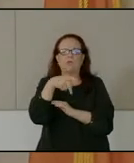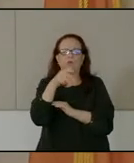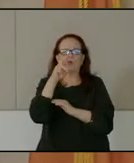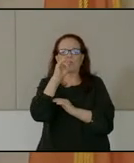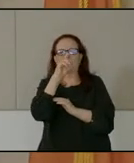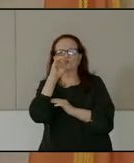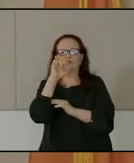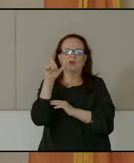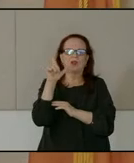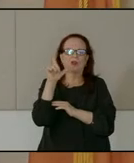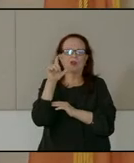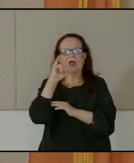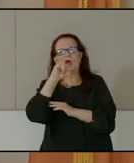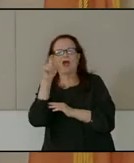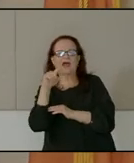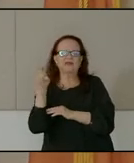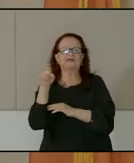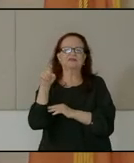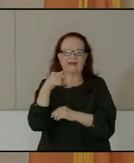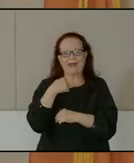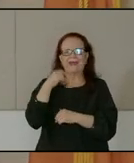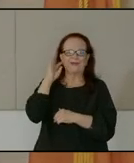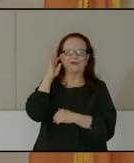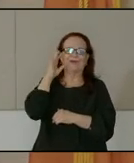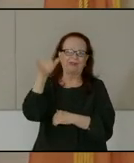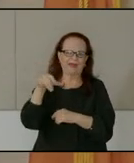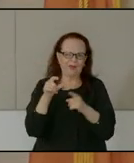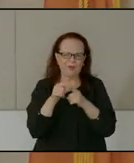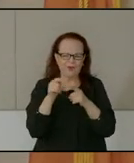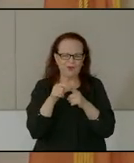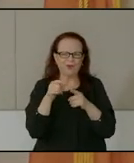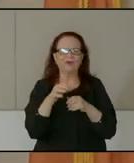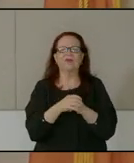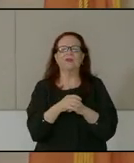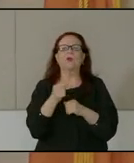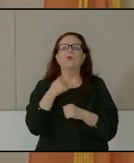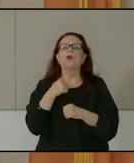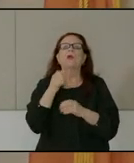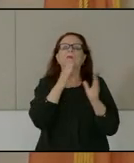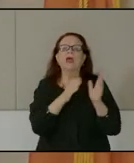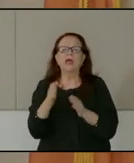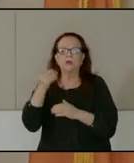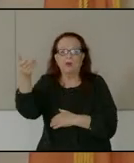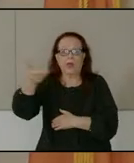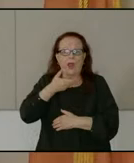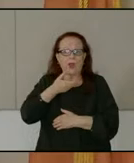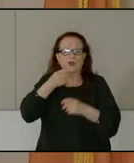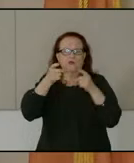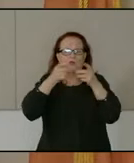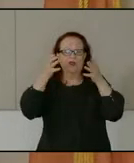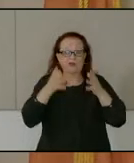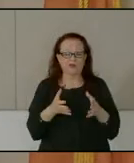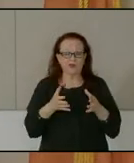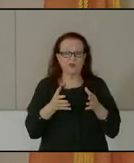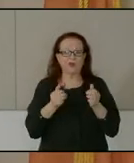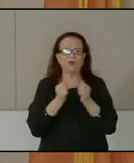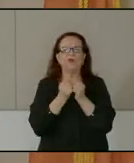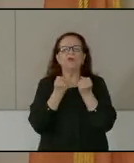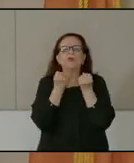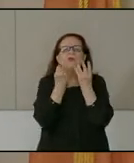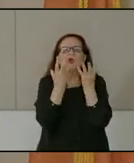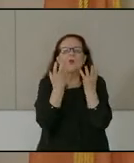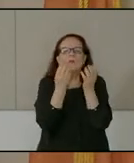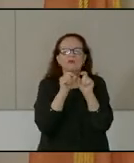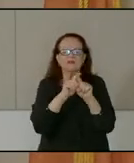operationalizing the office. We plan on hiring a director for the office with the input of numerous